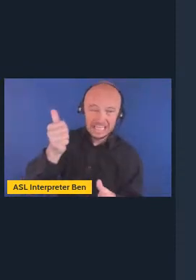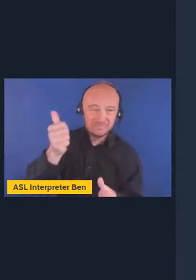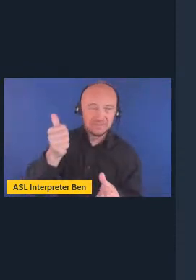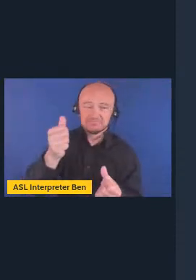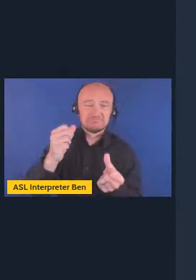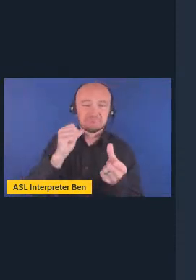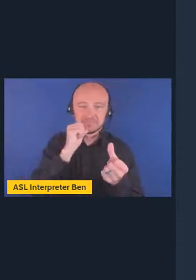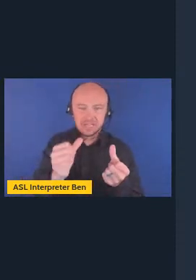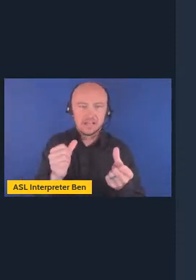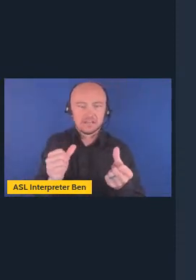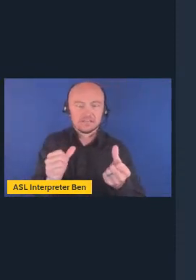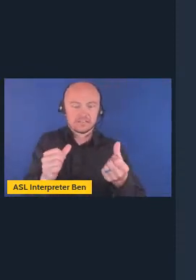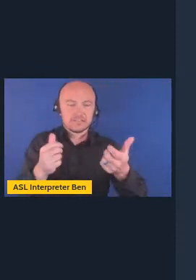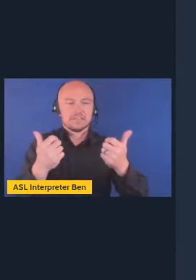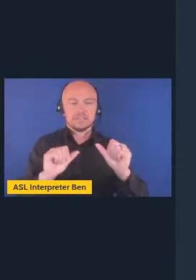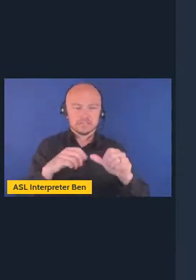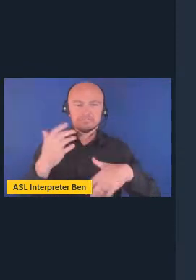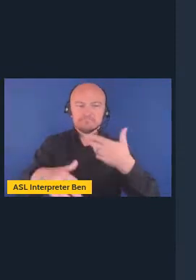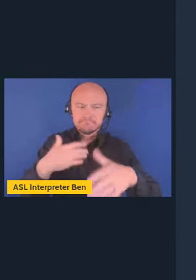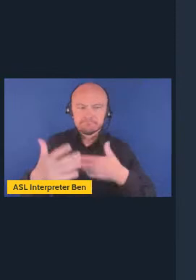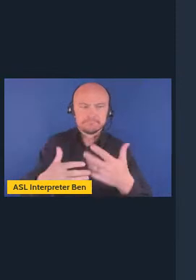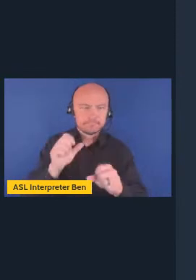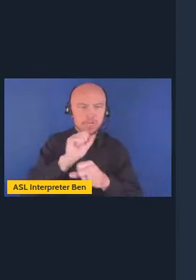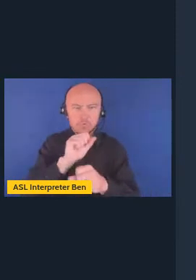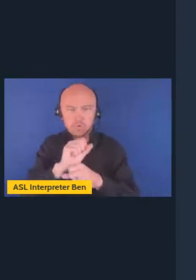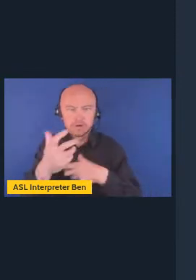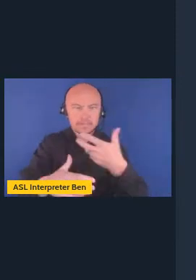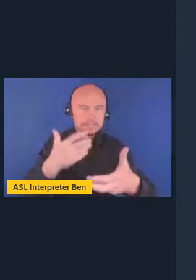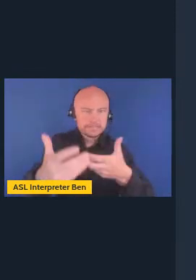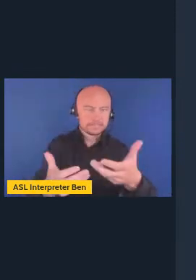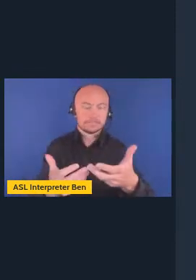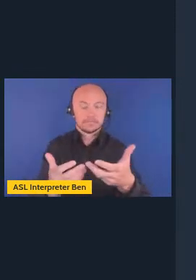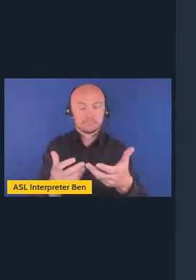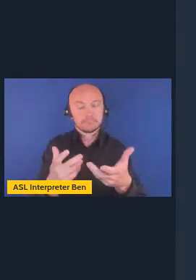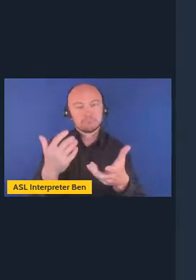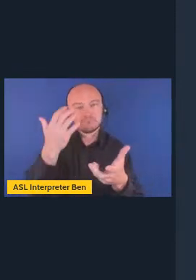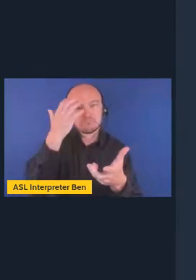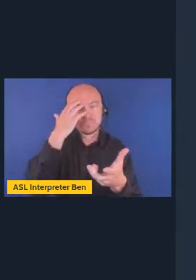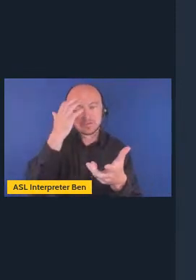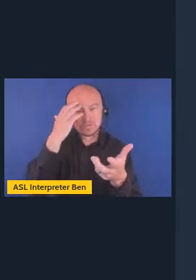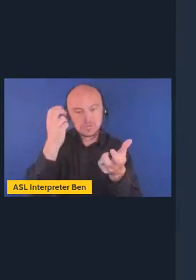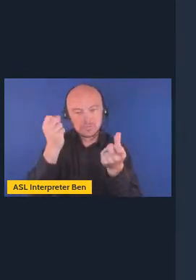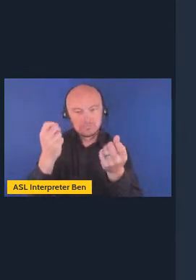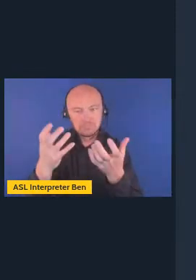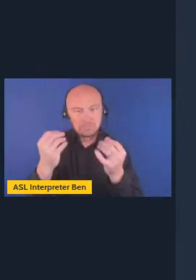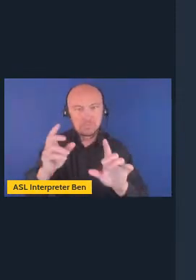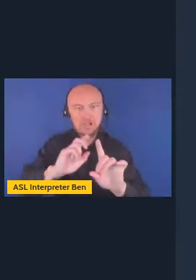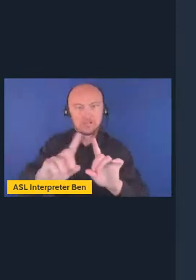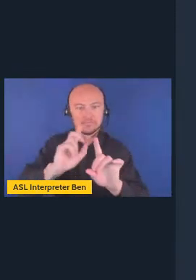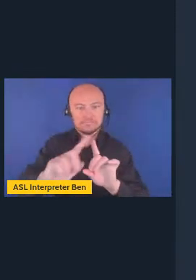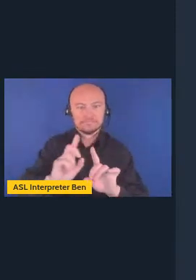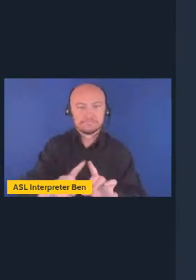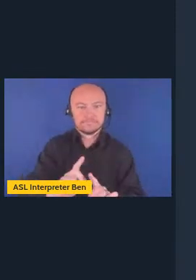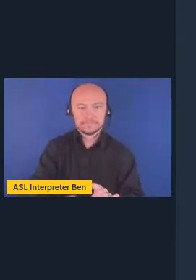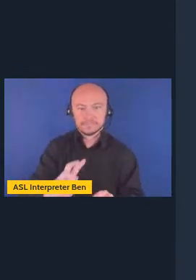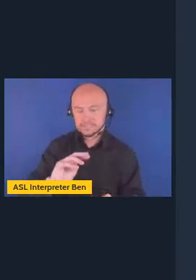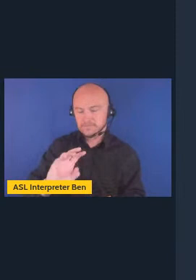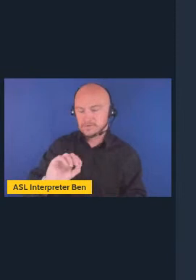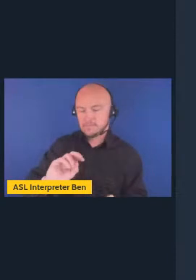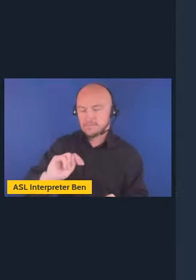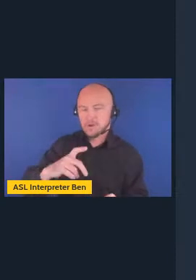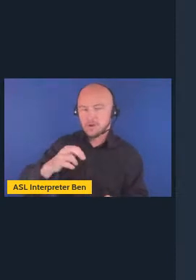take some effort to get it work well with certain tools. And as you all know, there are a lot of different and opinionated monorepo tools out